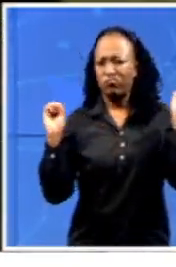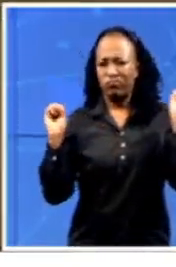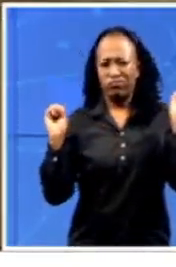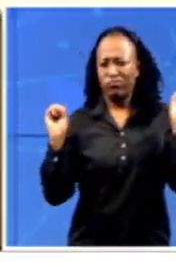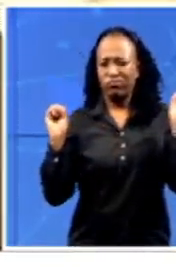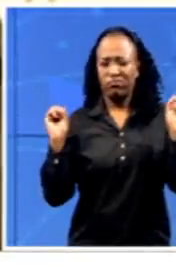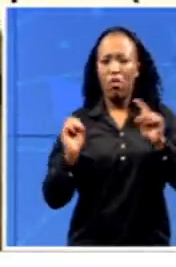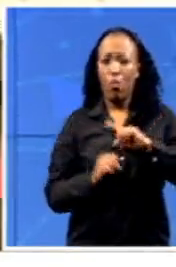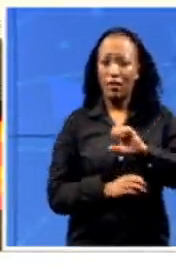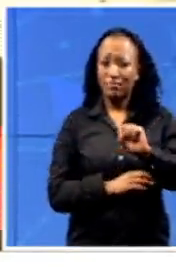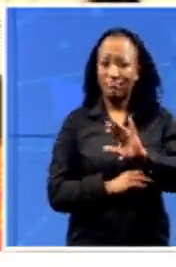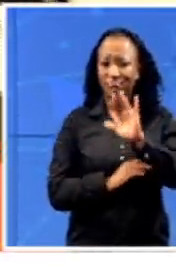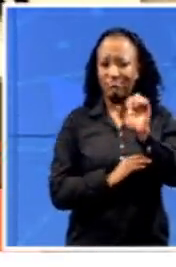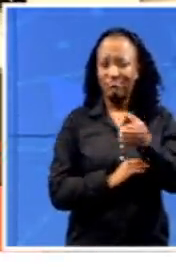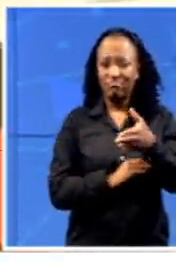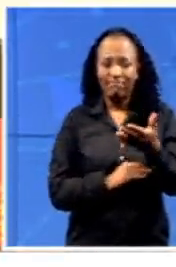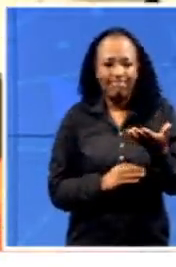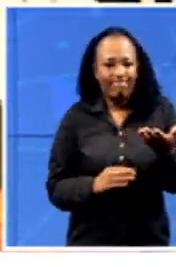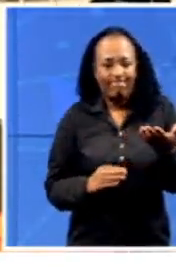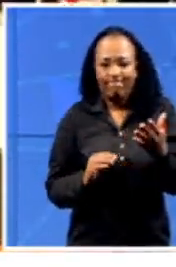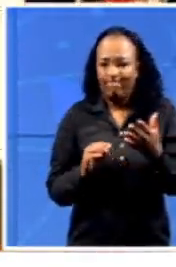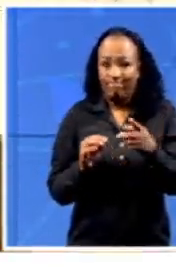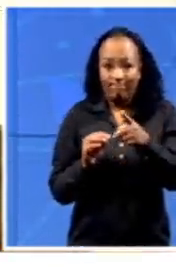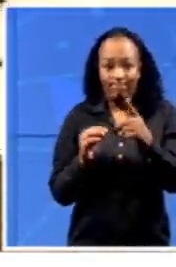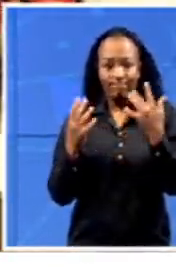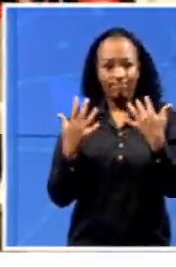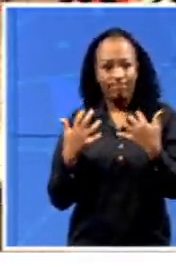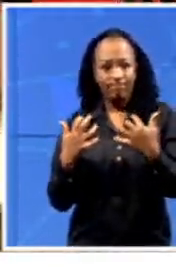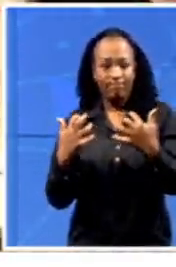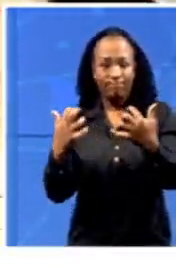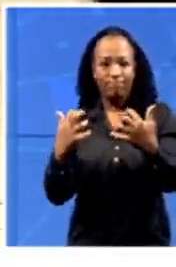Africa without having any of this gathering.